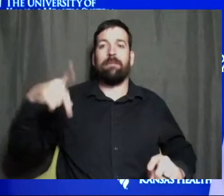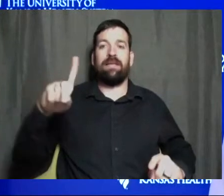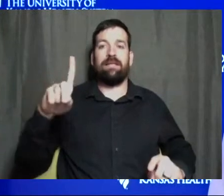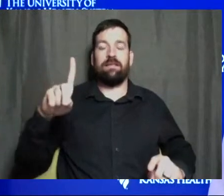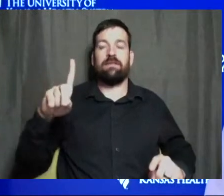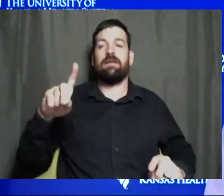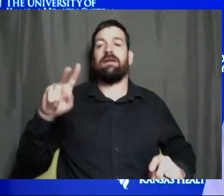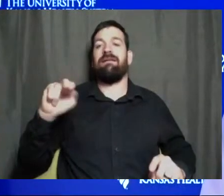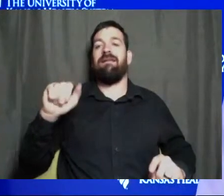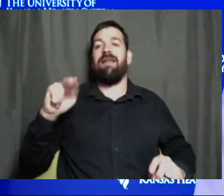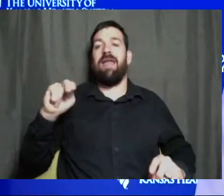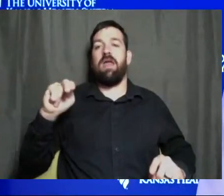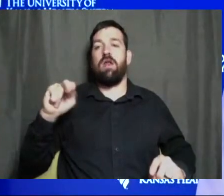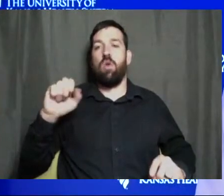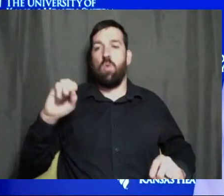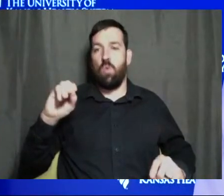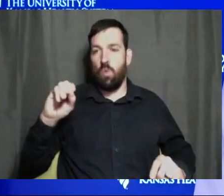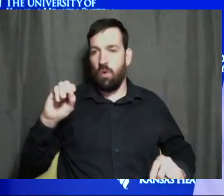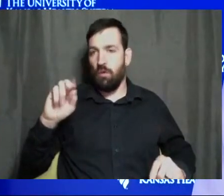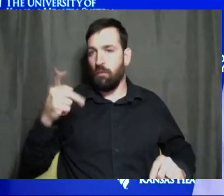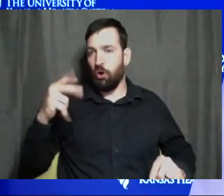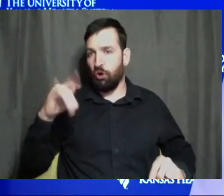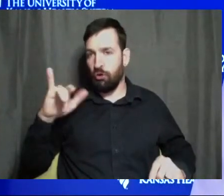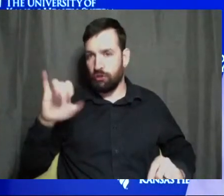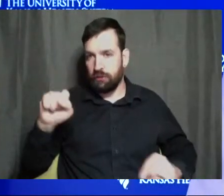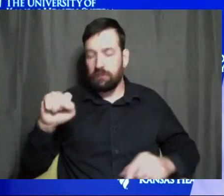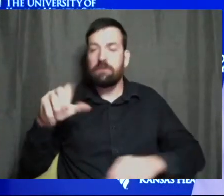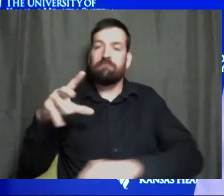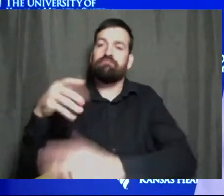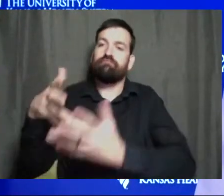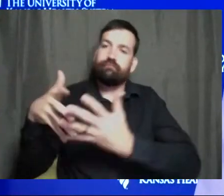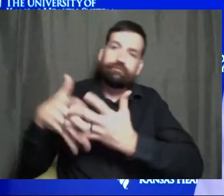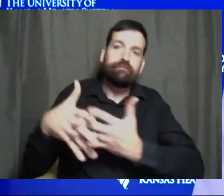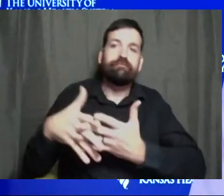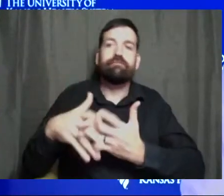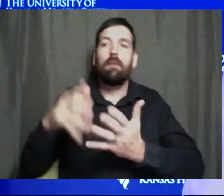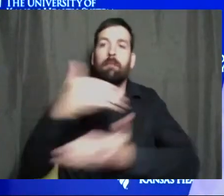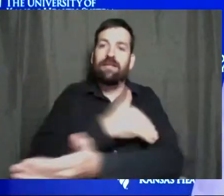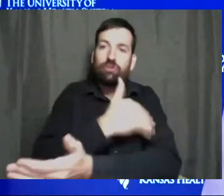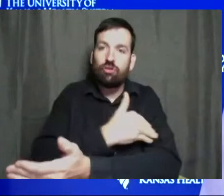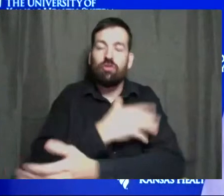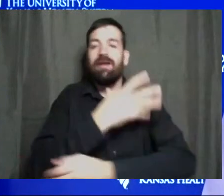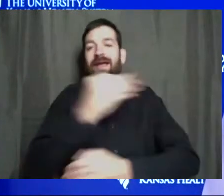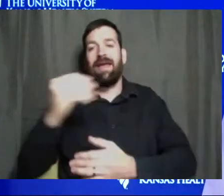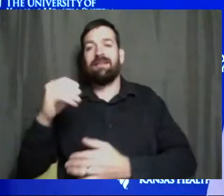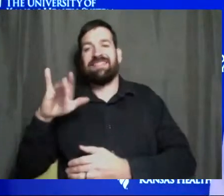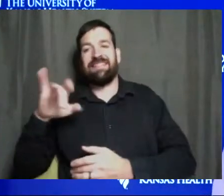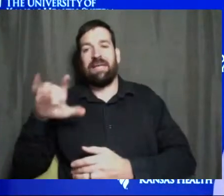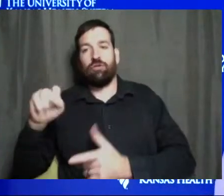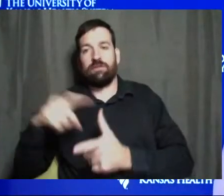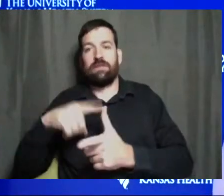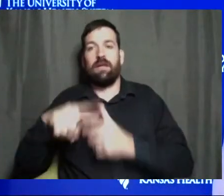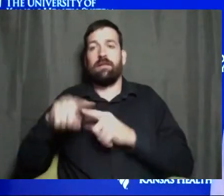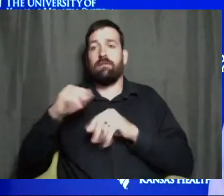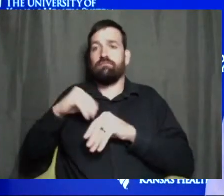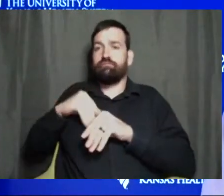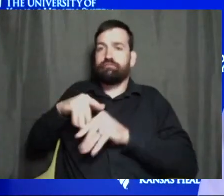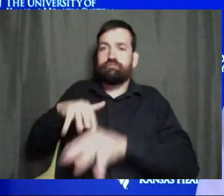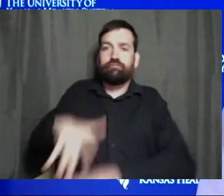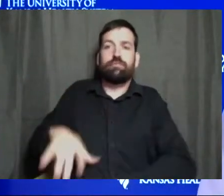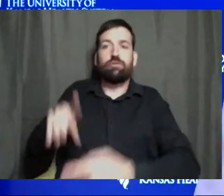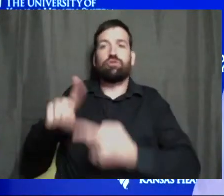muscle cells, but also by the dendritic and antigen presenting cells. Then they travel to your lymph node.